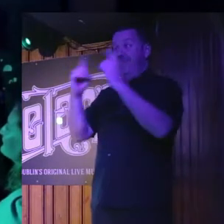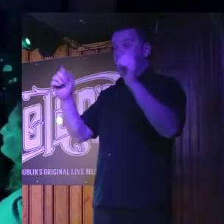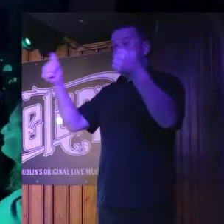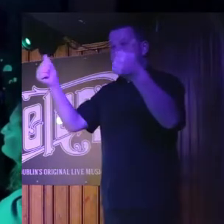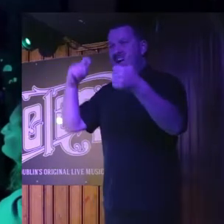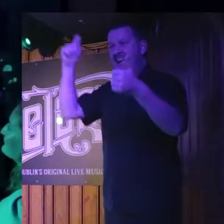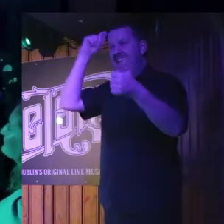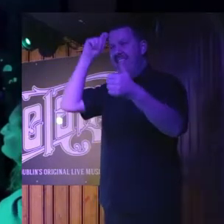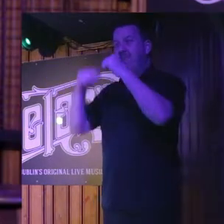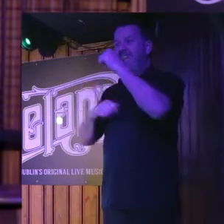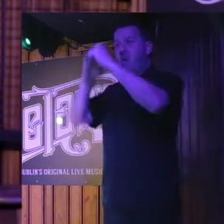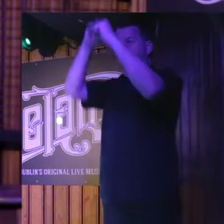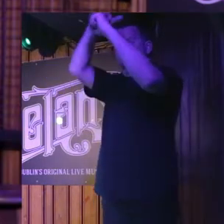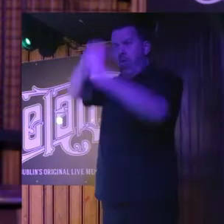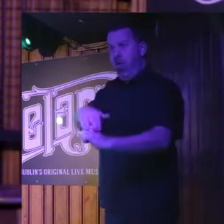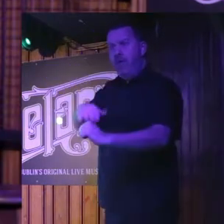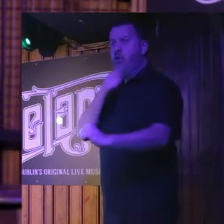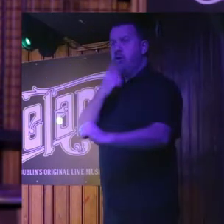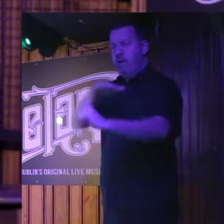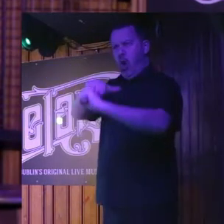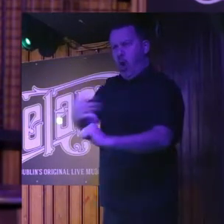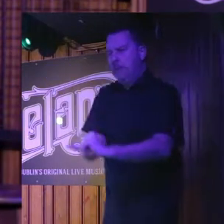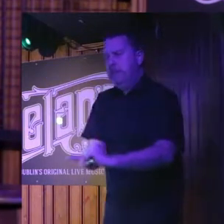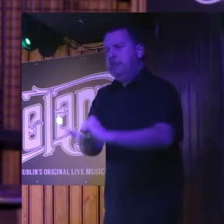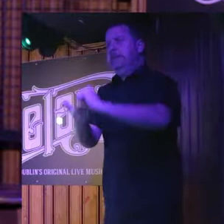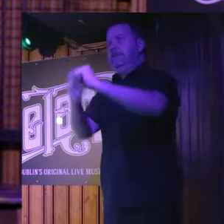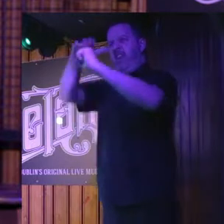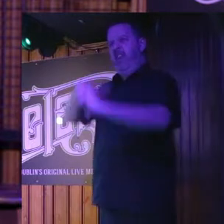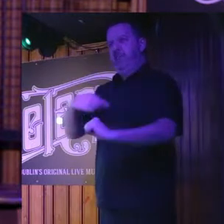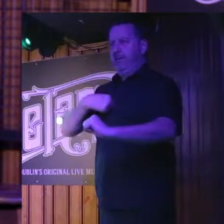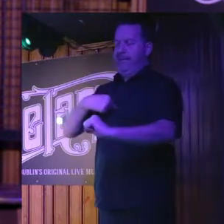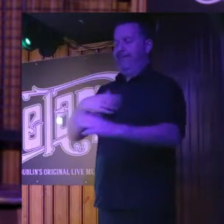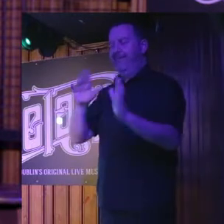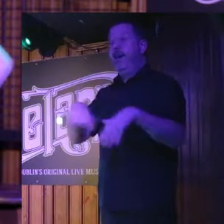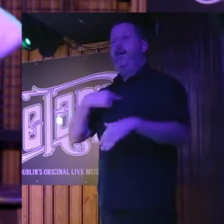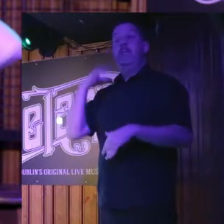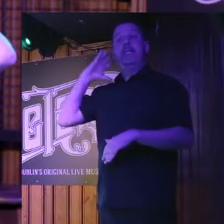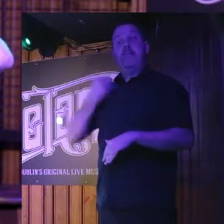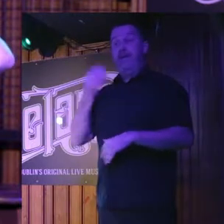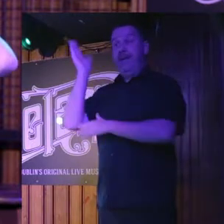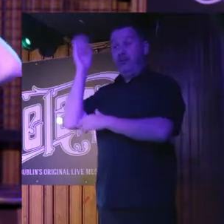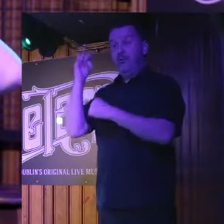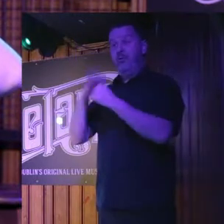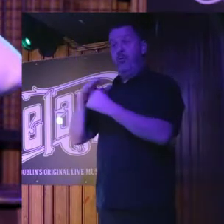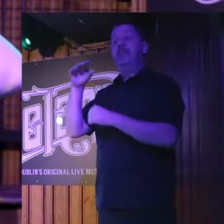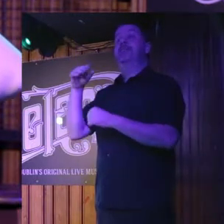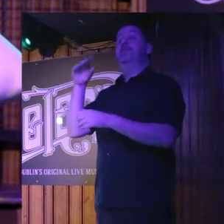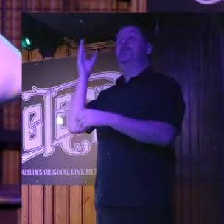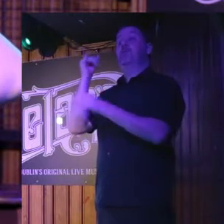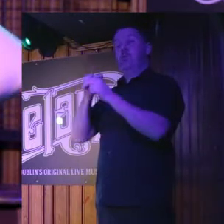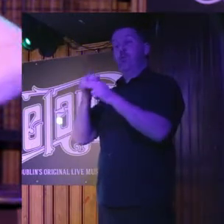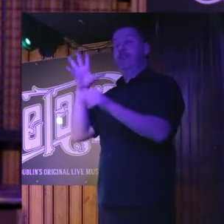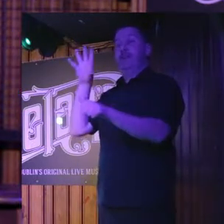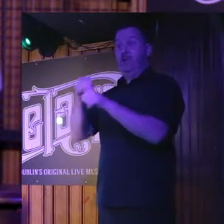I don't think the microphone has ever been this low before in Whelans. I'm Elizabeth. I'm a lecturer with the School of Inclusive and Special Education in Dublin